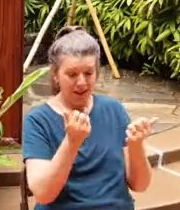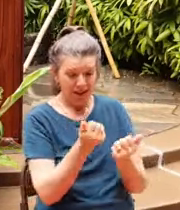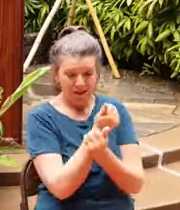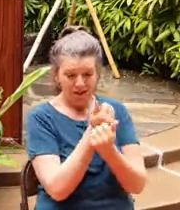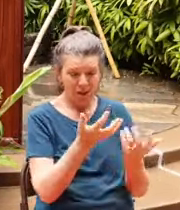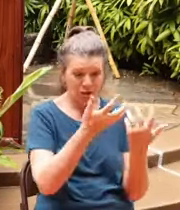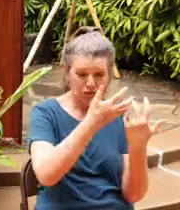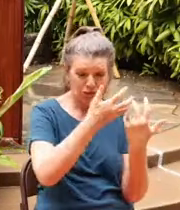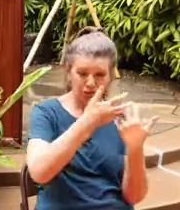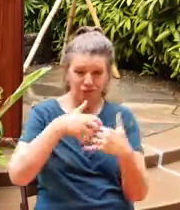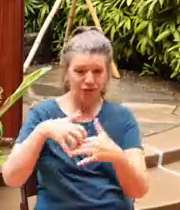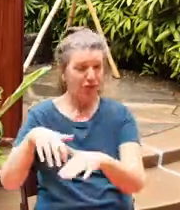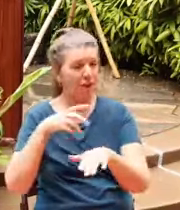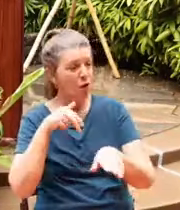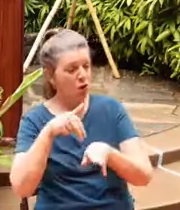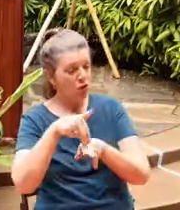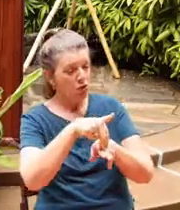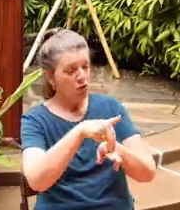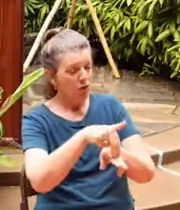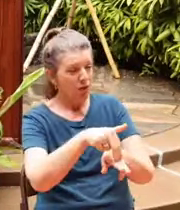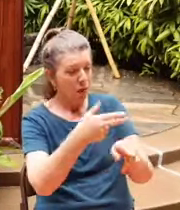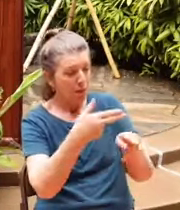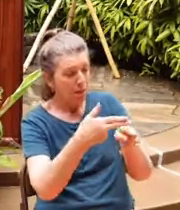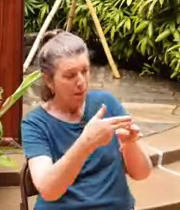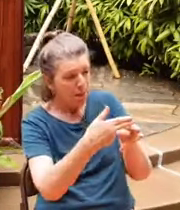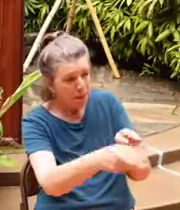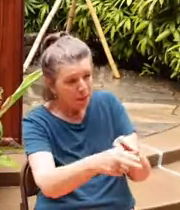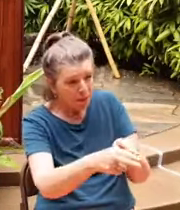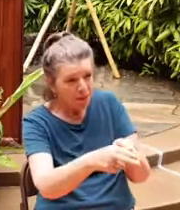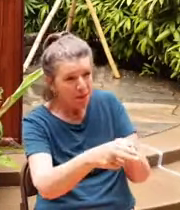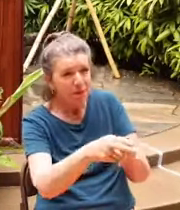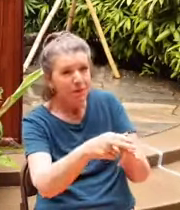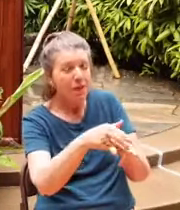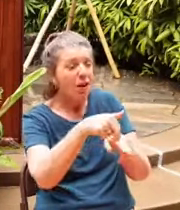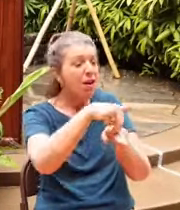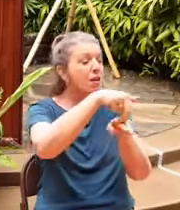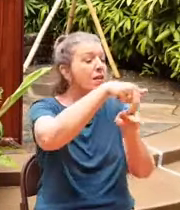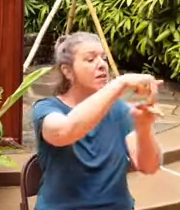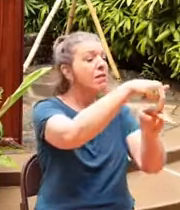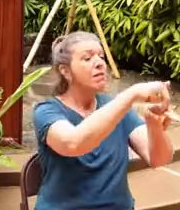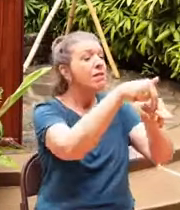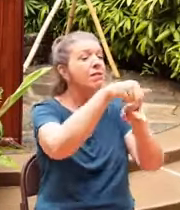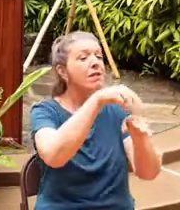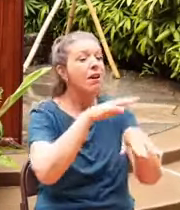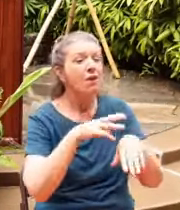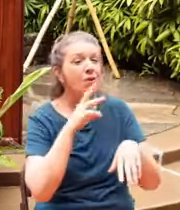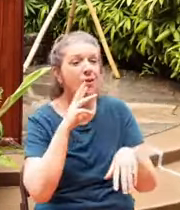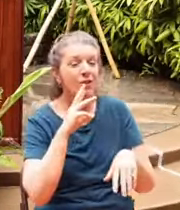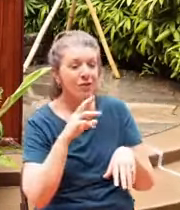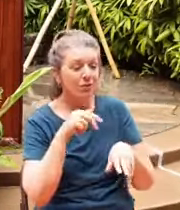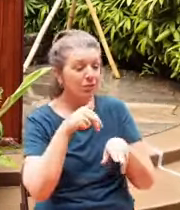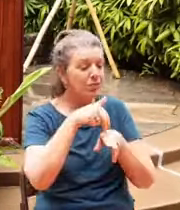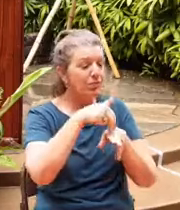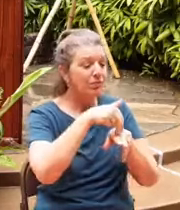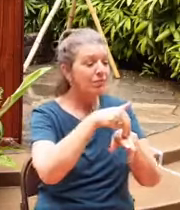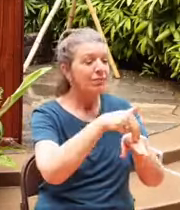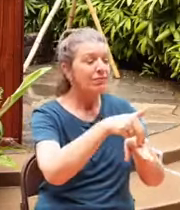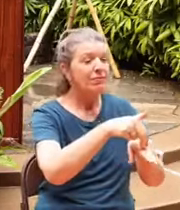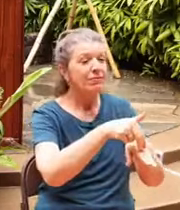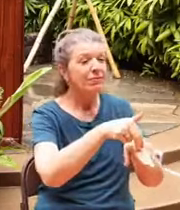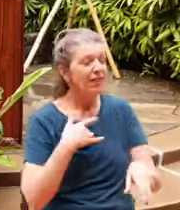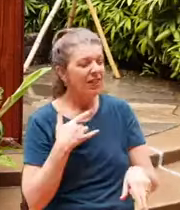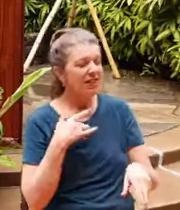surfer, for a brief moment in time, we can ride on water. It's a feeling that